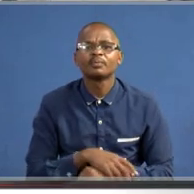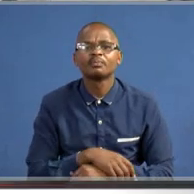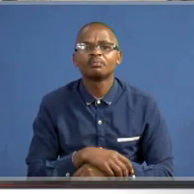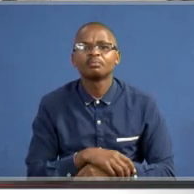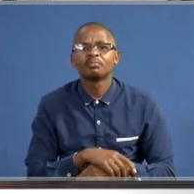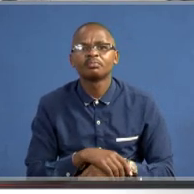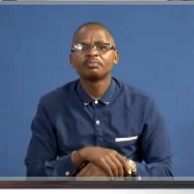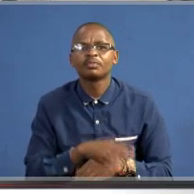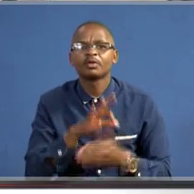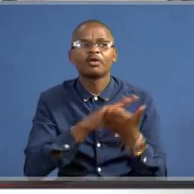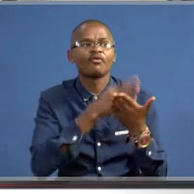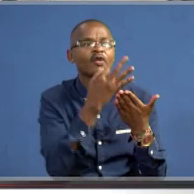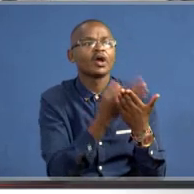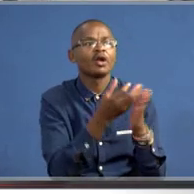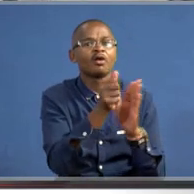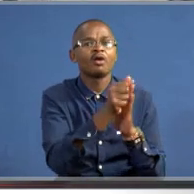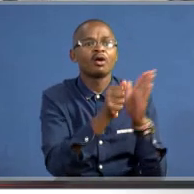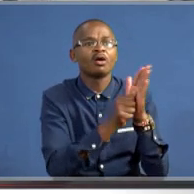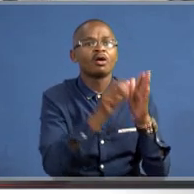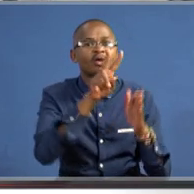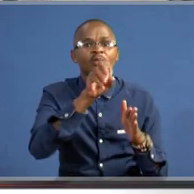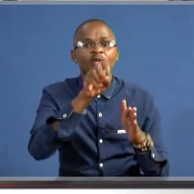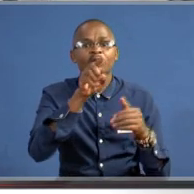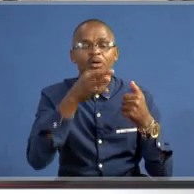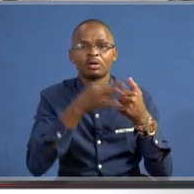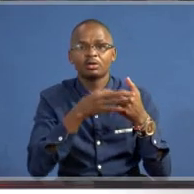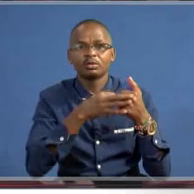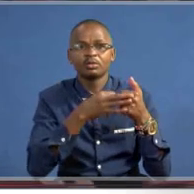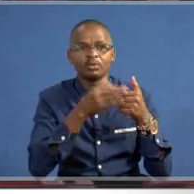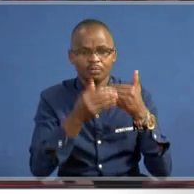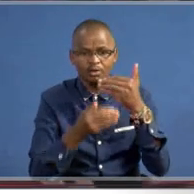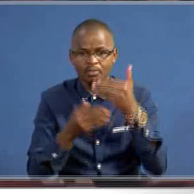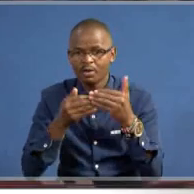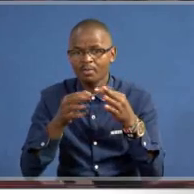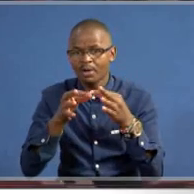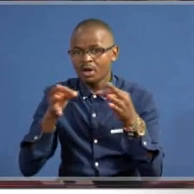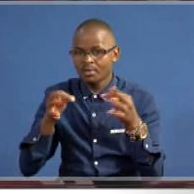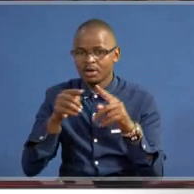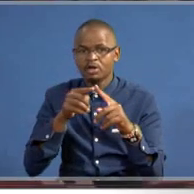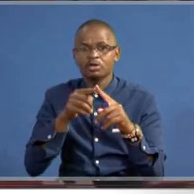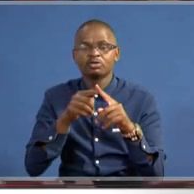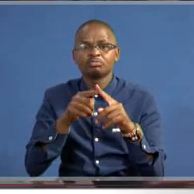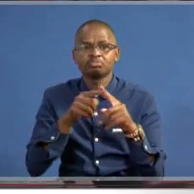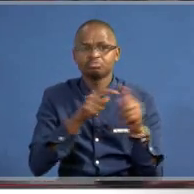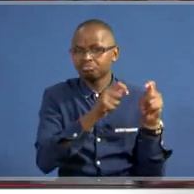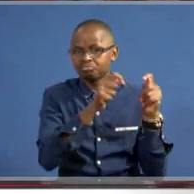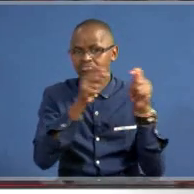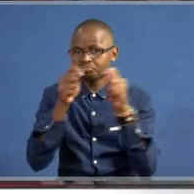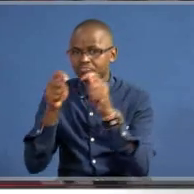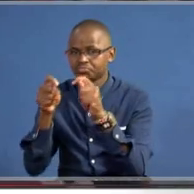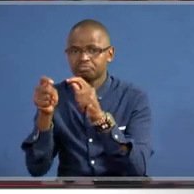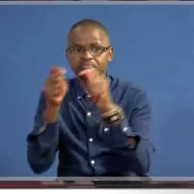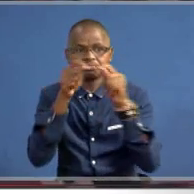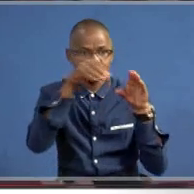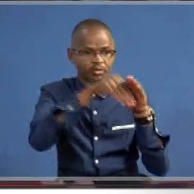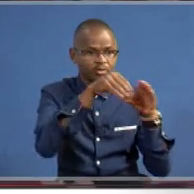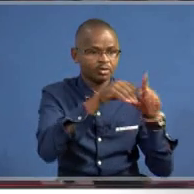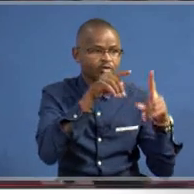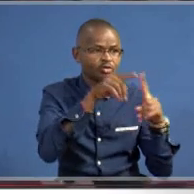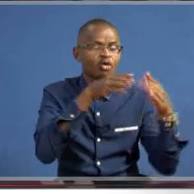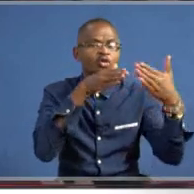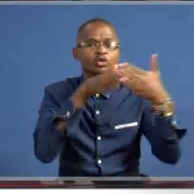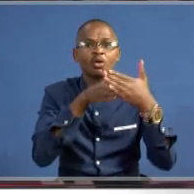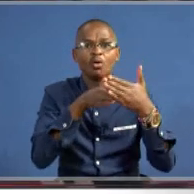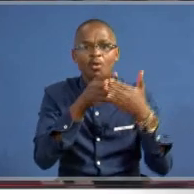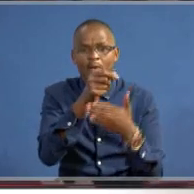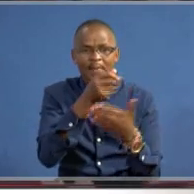the Finance Act 2018 put procedural measures to take transactions within banks with an aim to stop